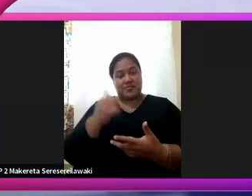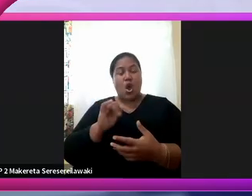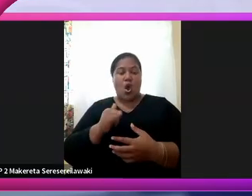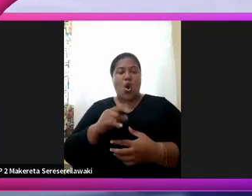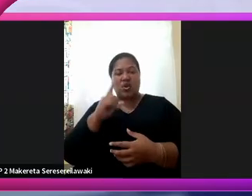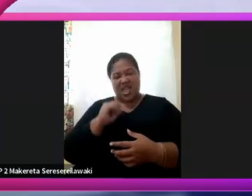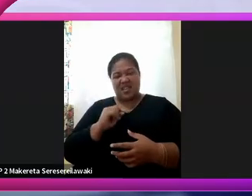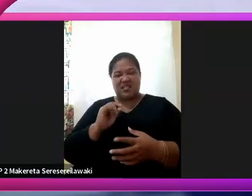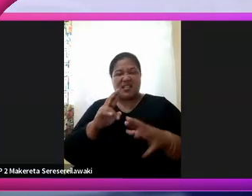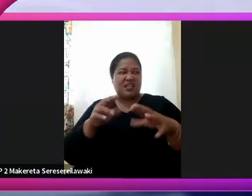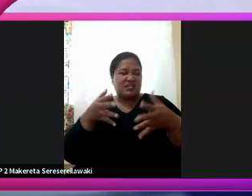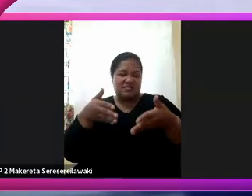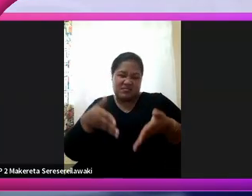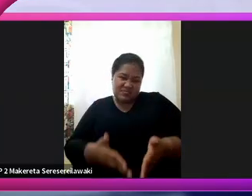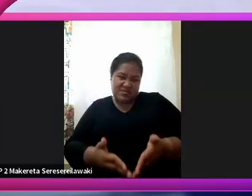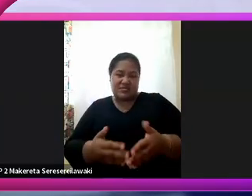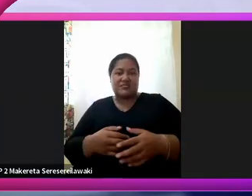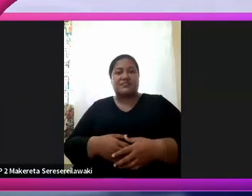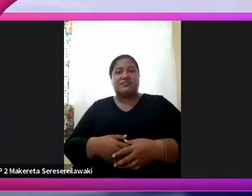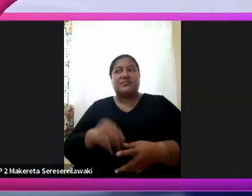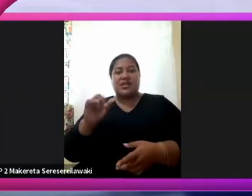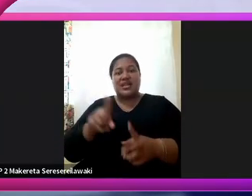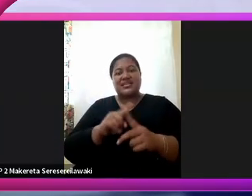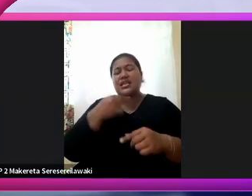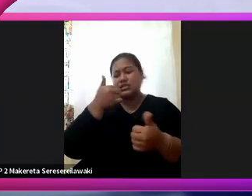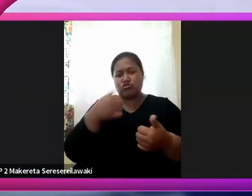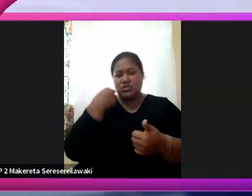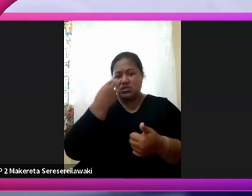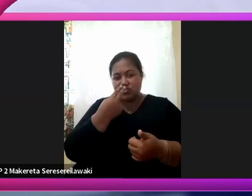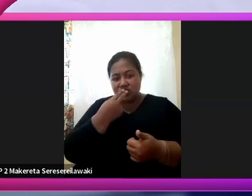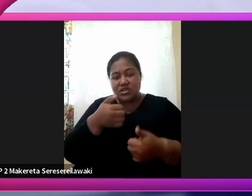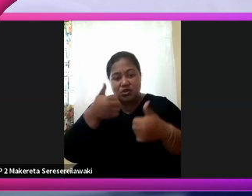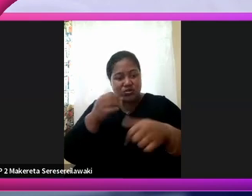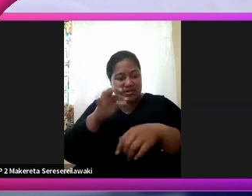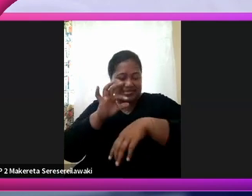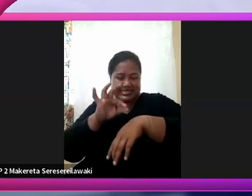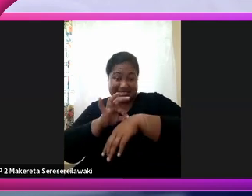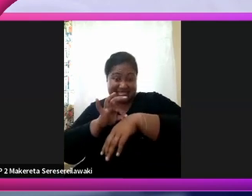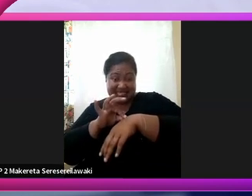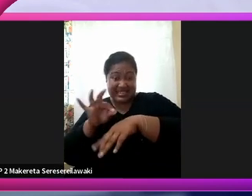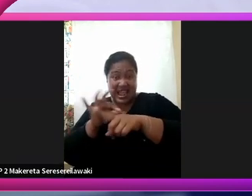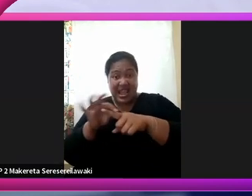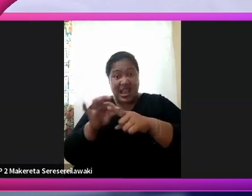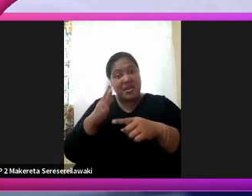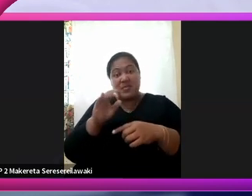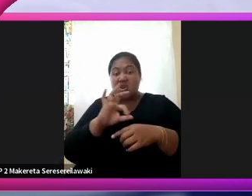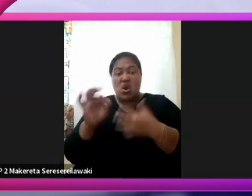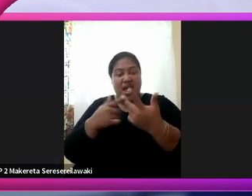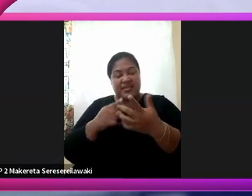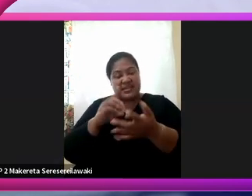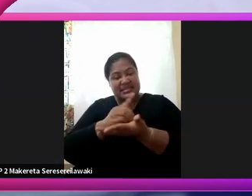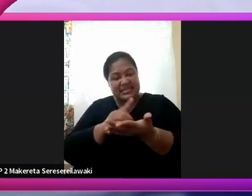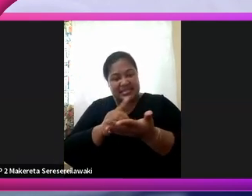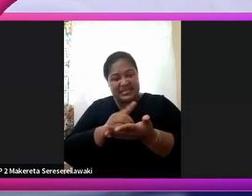say that his good nutrition, his good skin complexion, maybe he don't have any other disease and things like